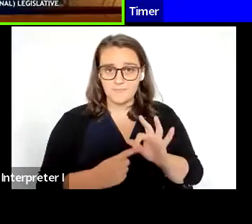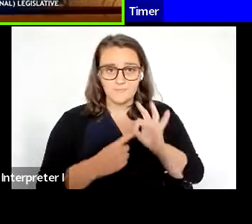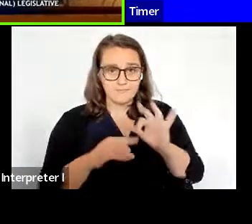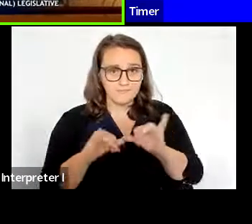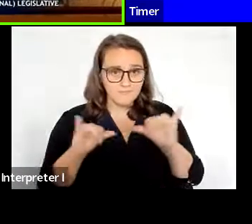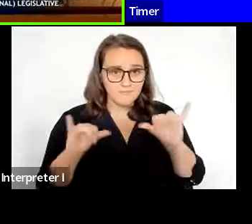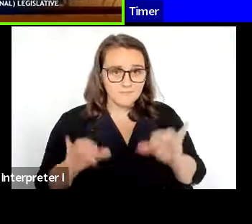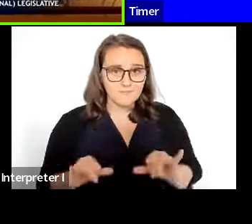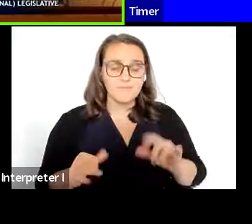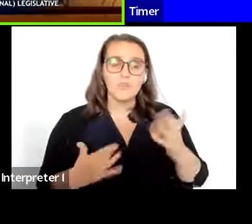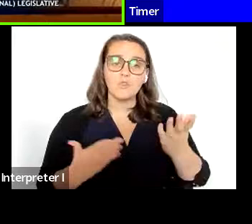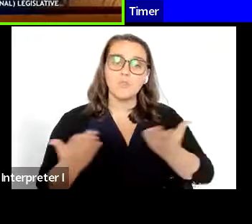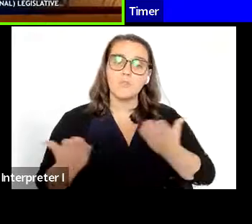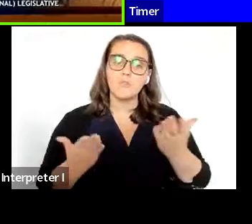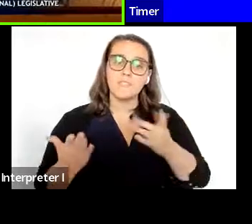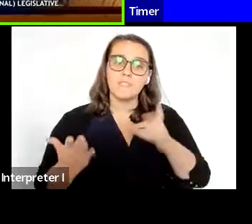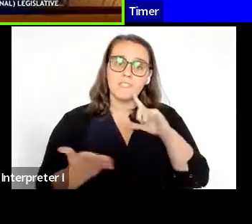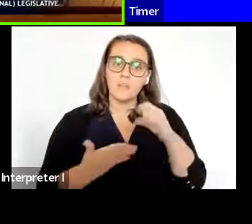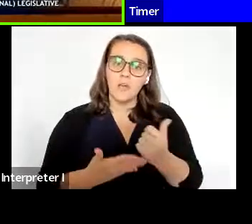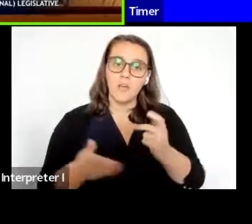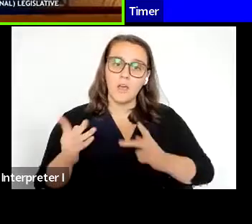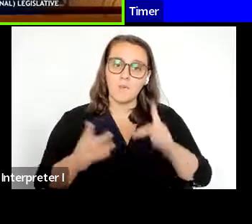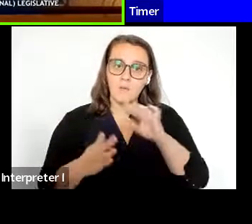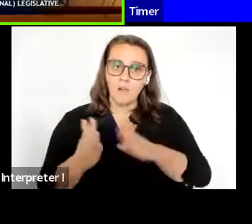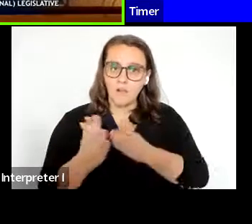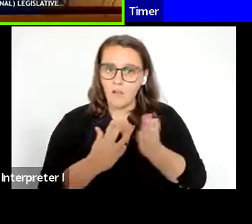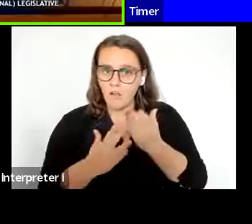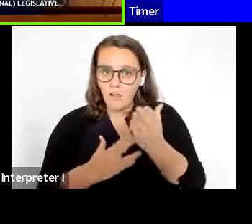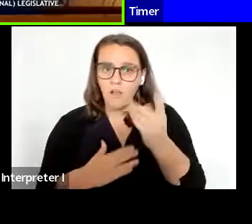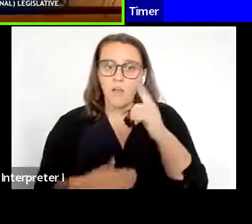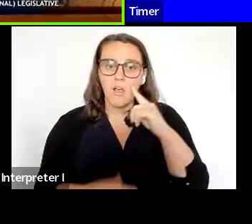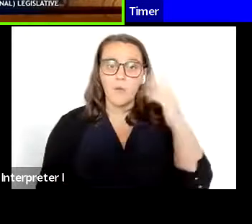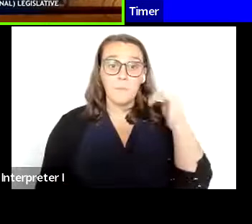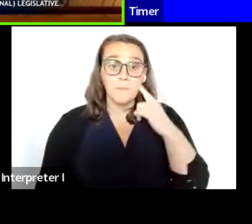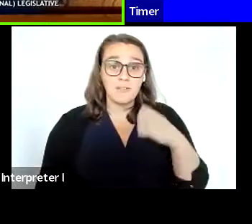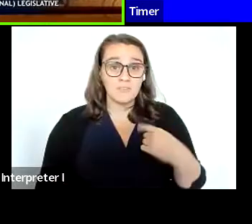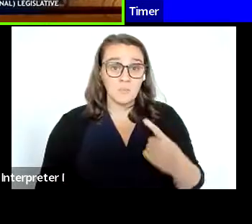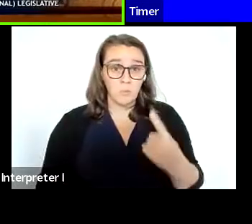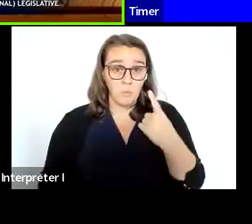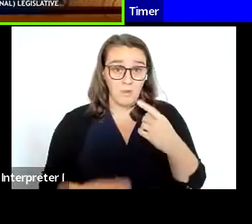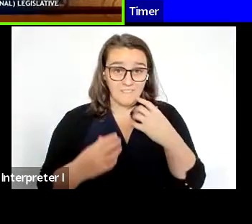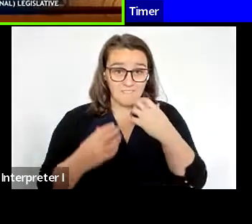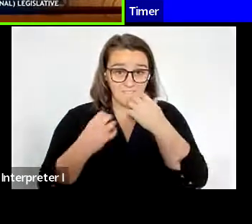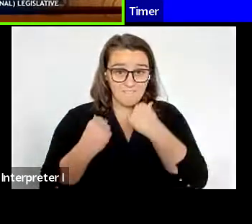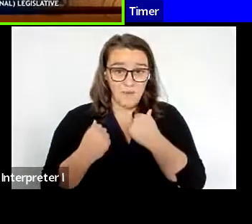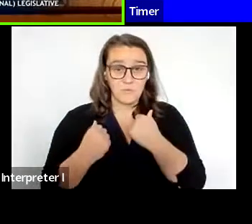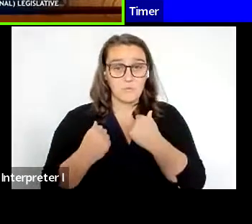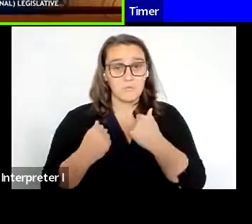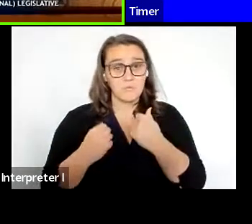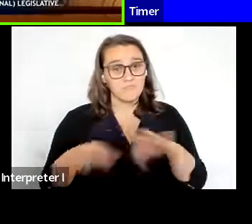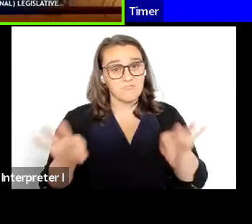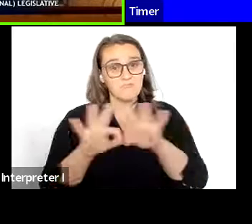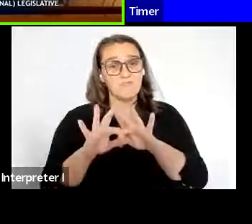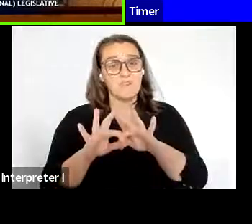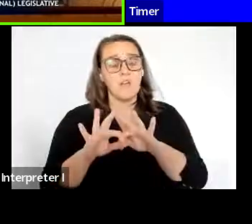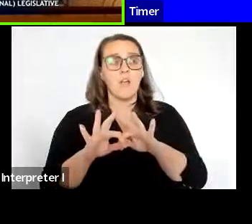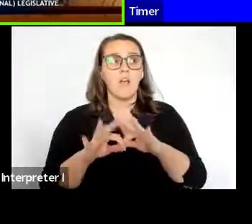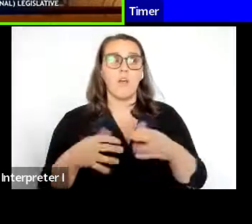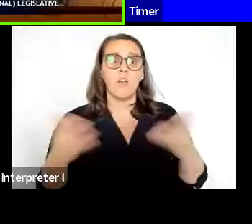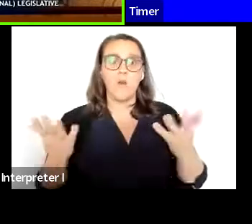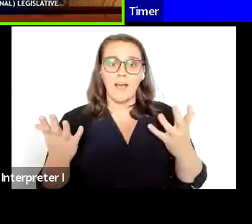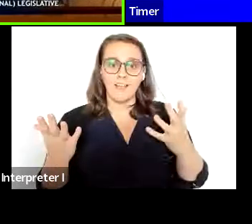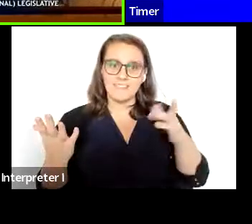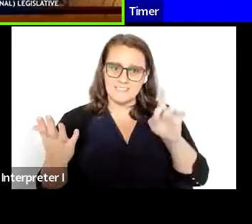these services to help people navigate this, because I think, one of the values we have here in the district is a welcoming community, as a